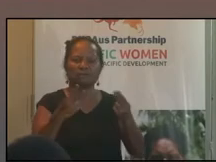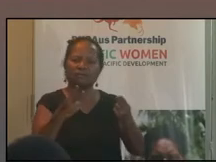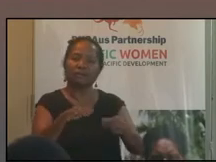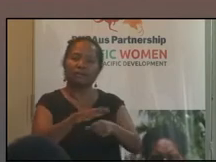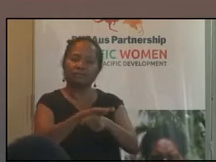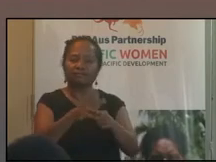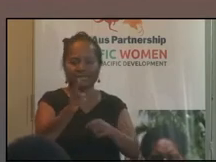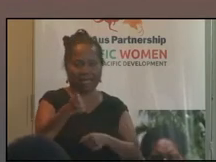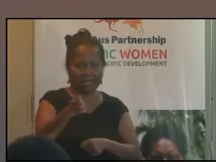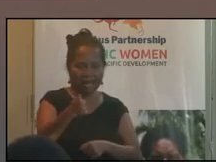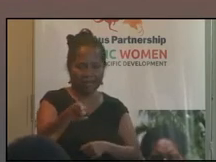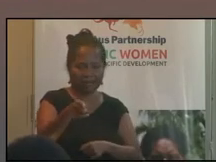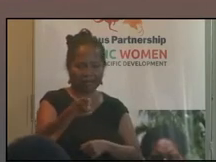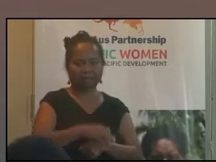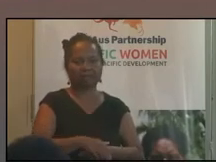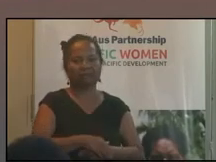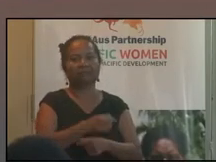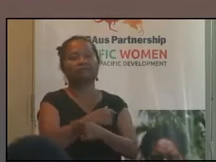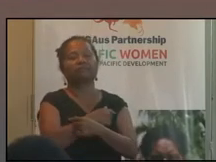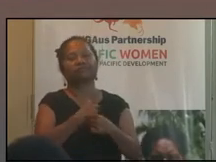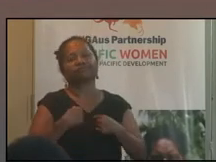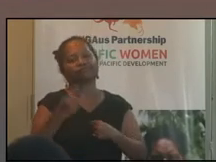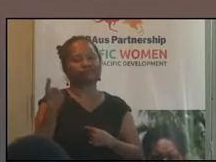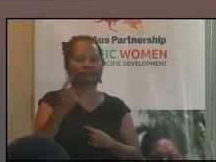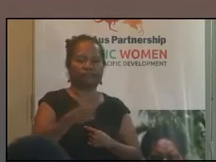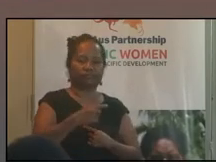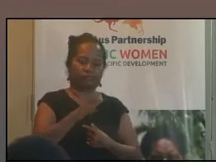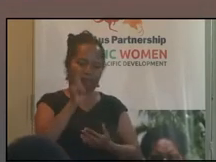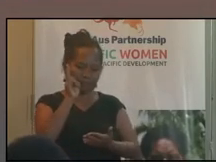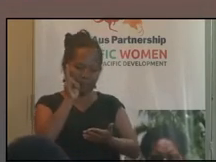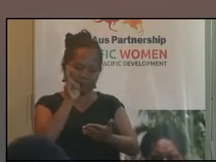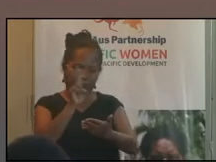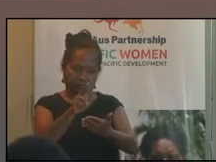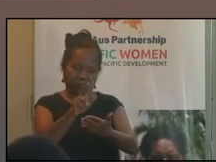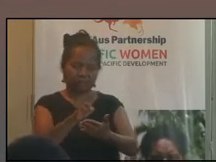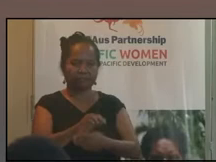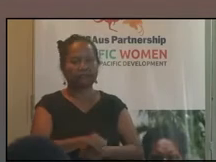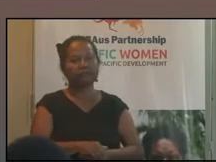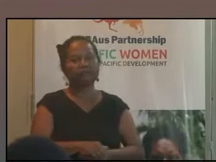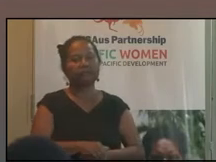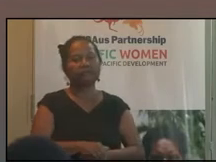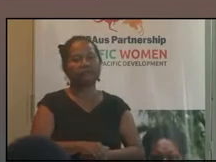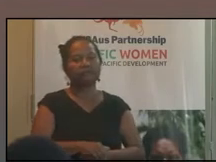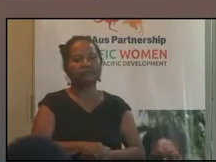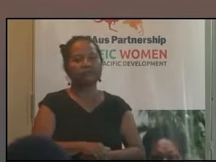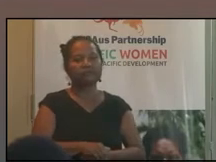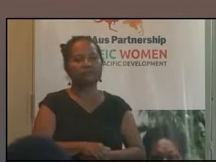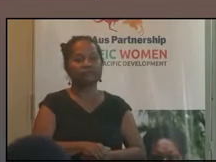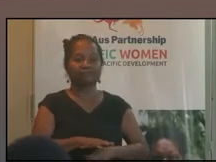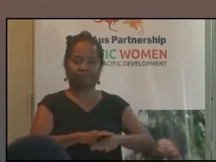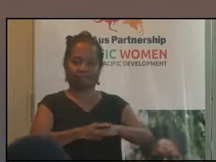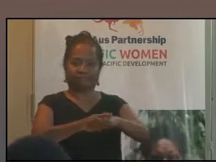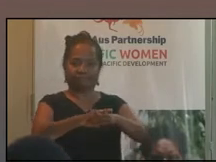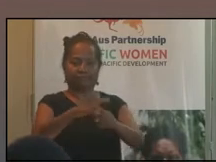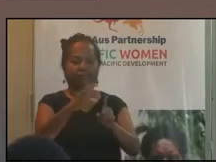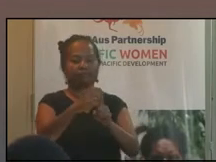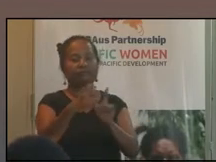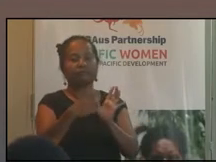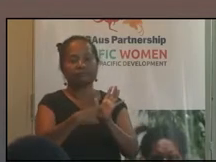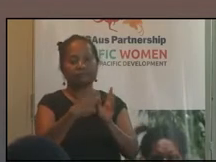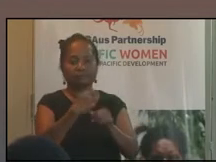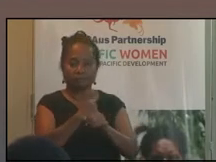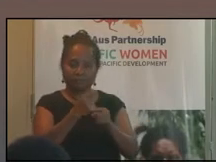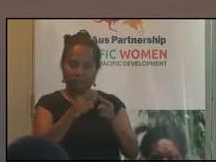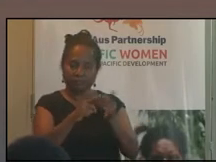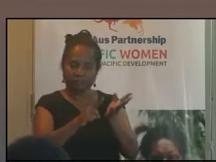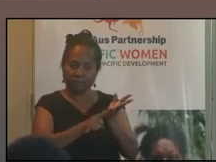it. So we did take it back, and we looked at it at the bureaucratic level with the leadership of Dr. Gelu,